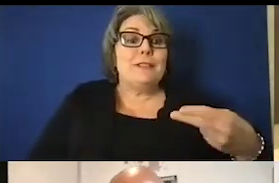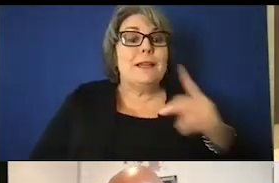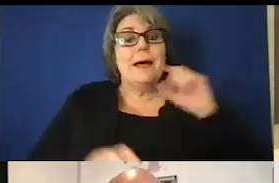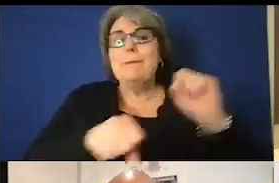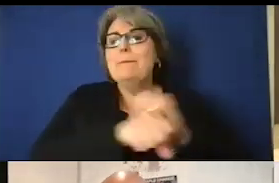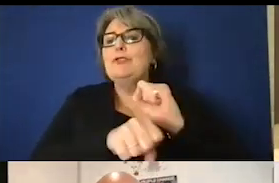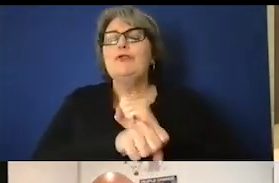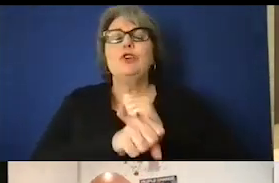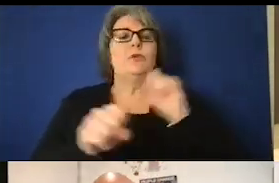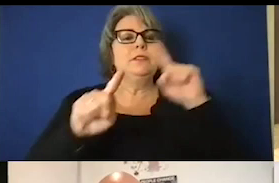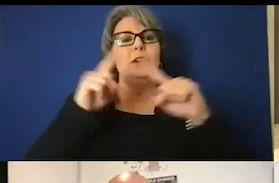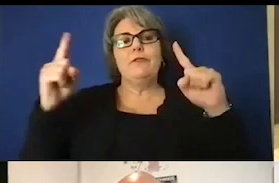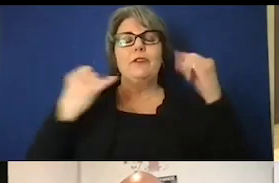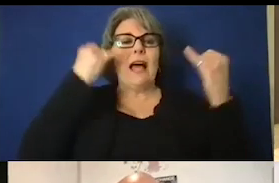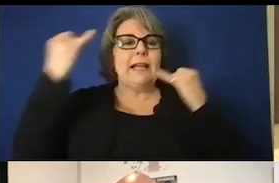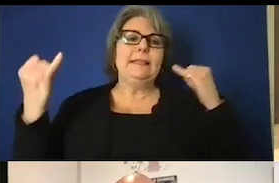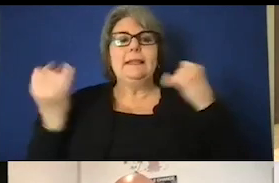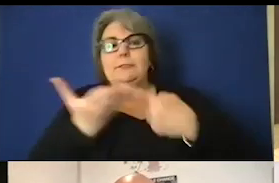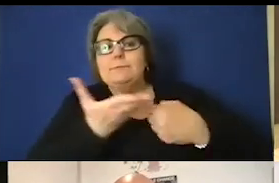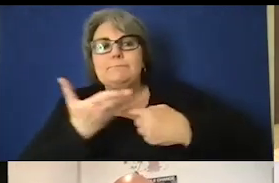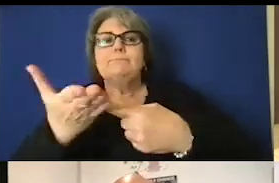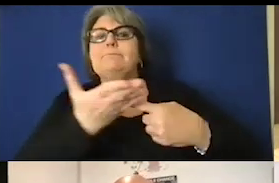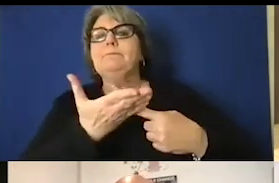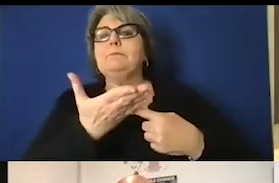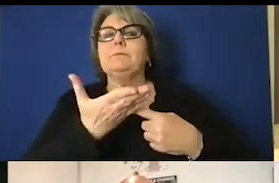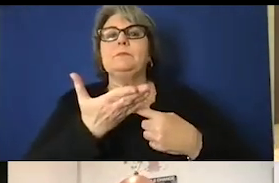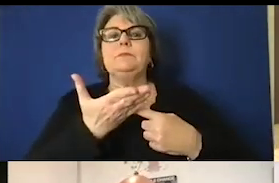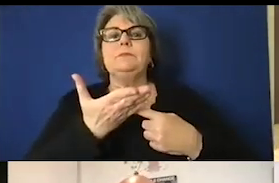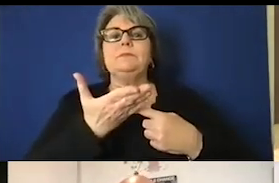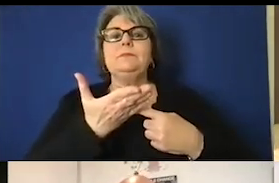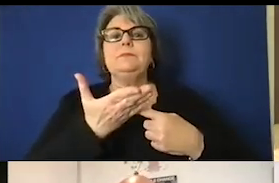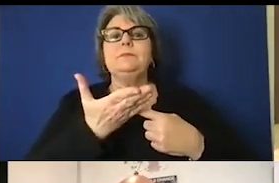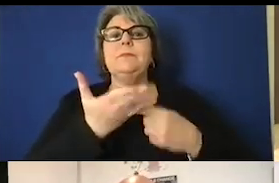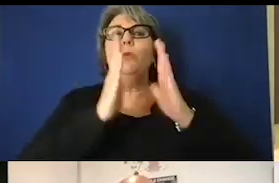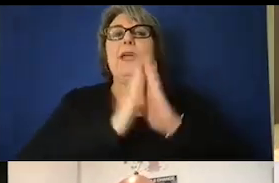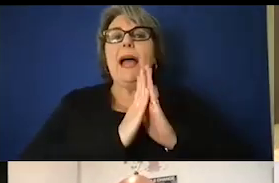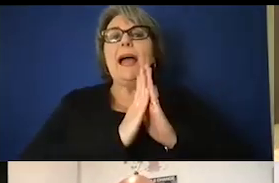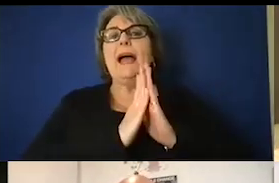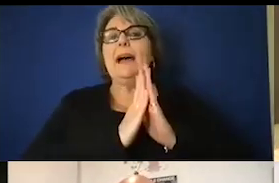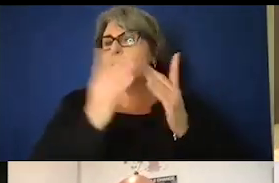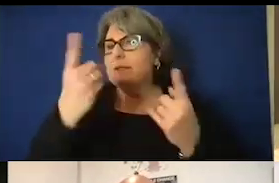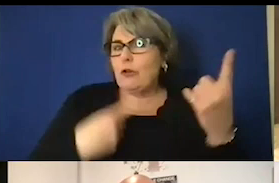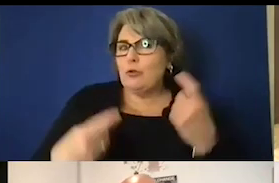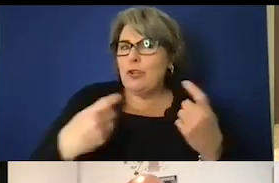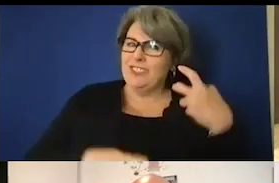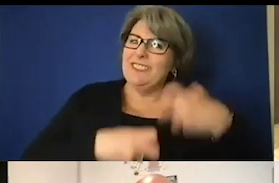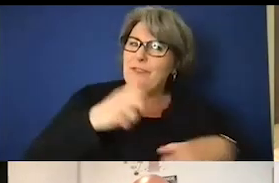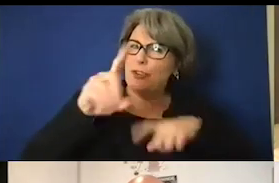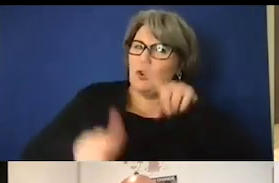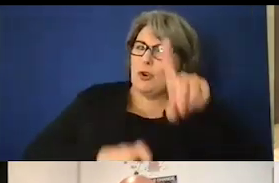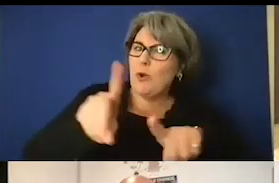always bouncing our perspectives. We ask those questions that are difficult